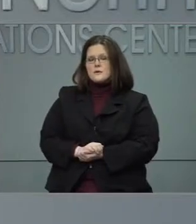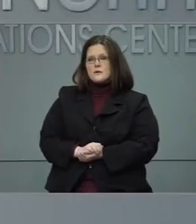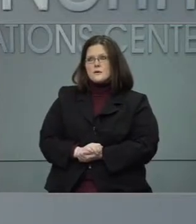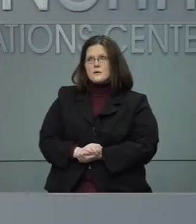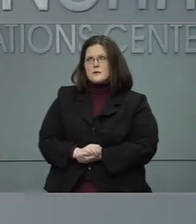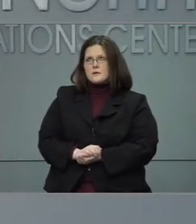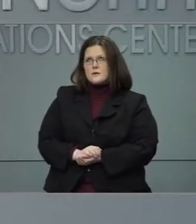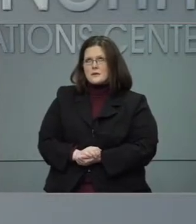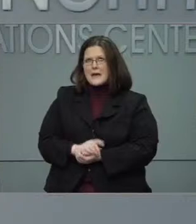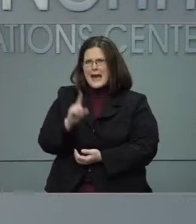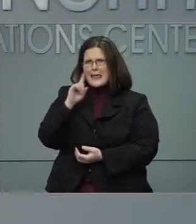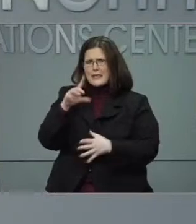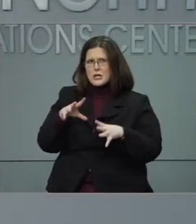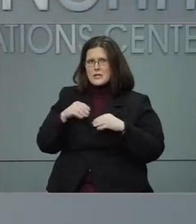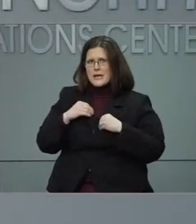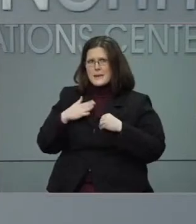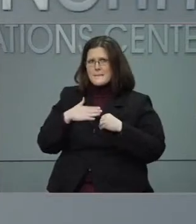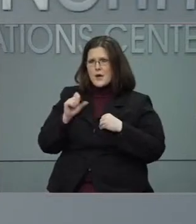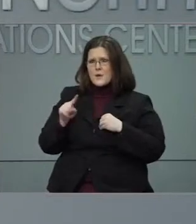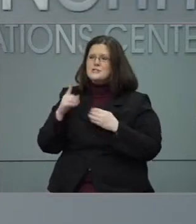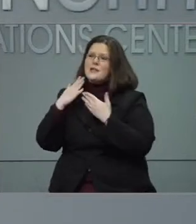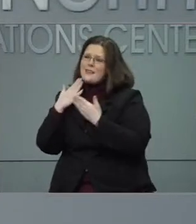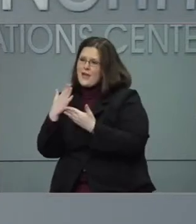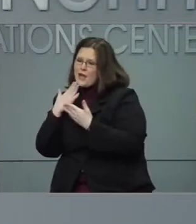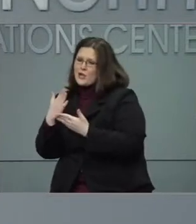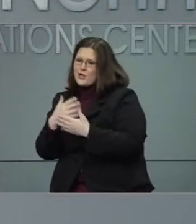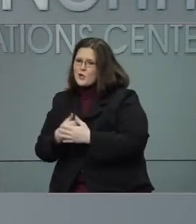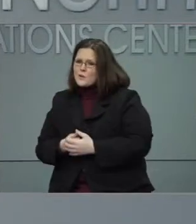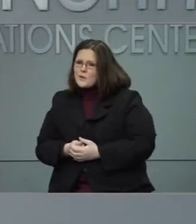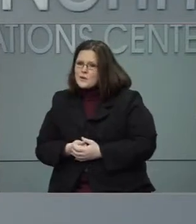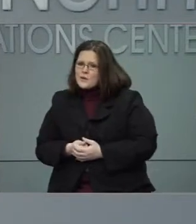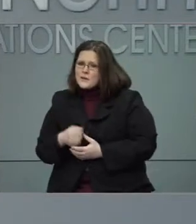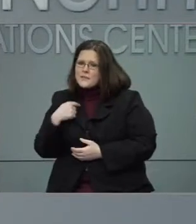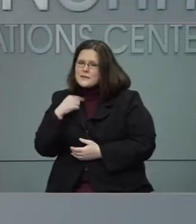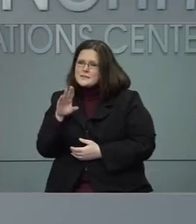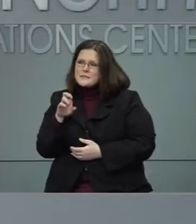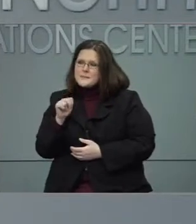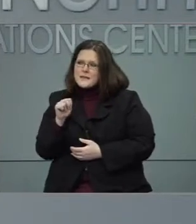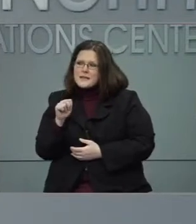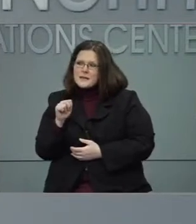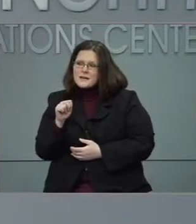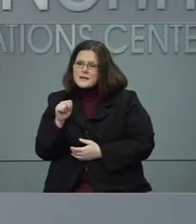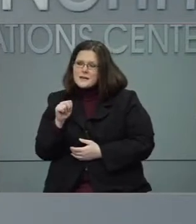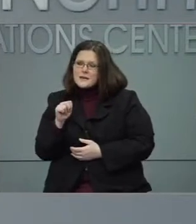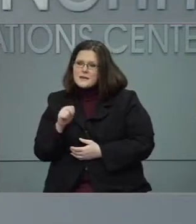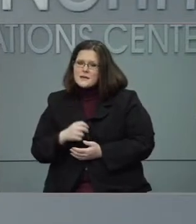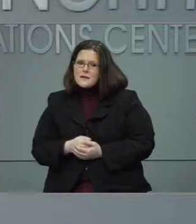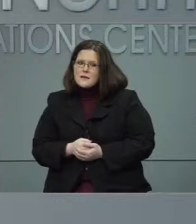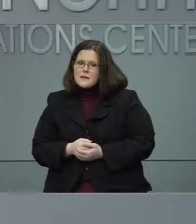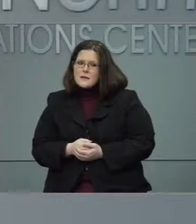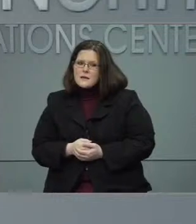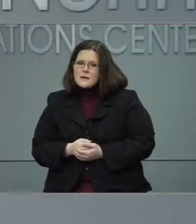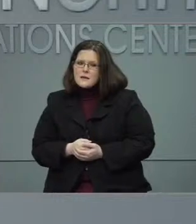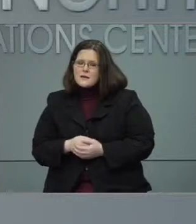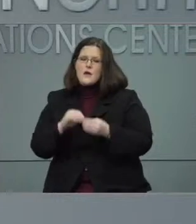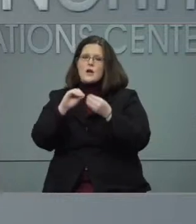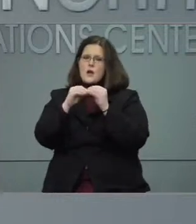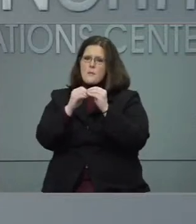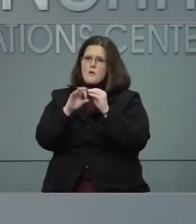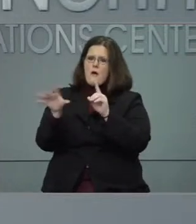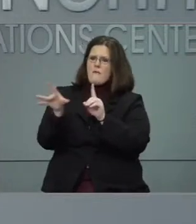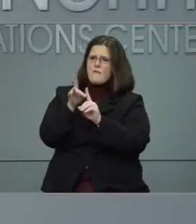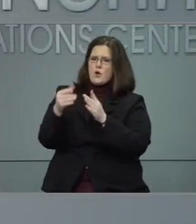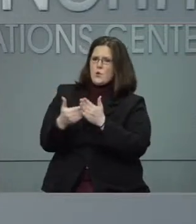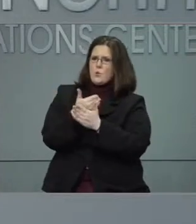Thank you for taking my question, Governor Cooper. This is Ben Sessoms at the News and Observer. The number of new coronavirus cases